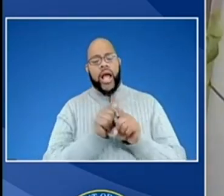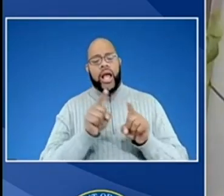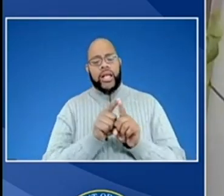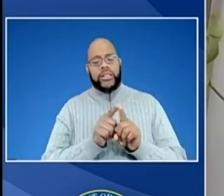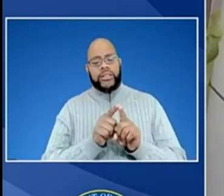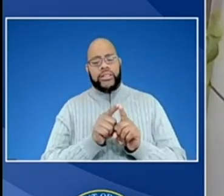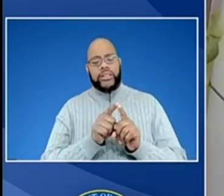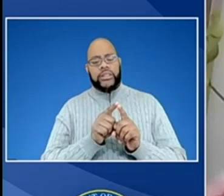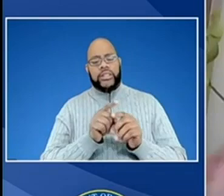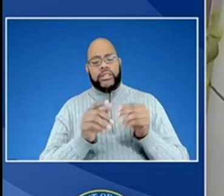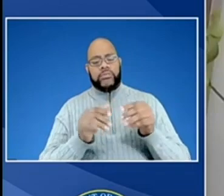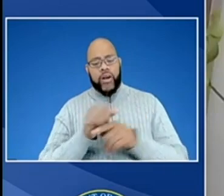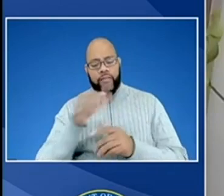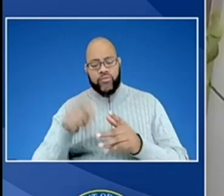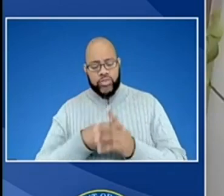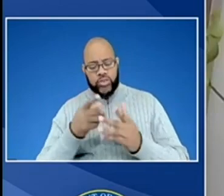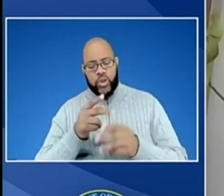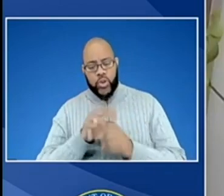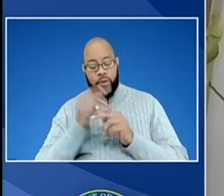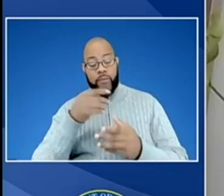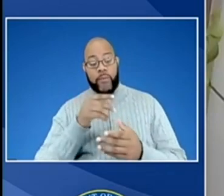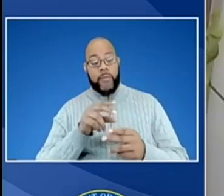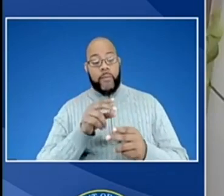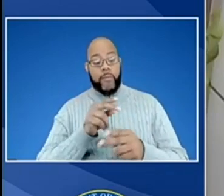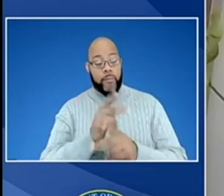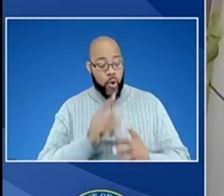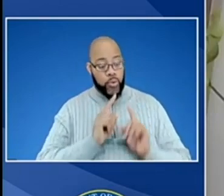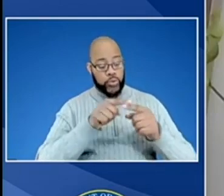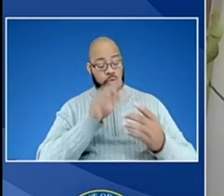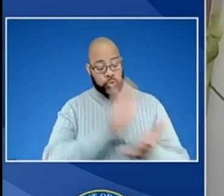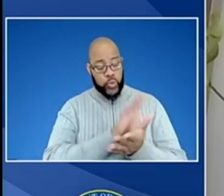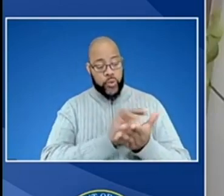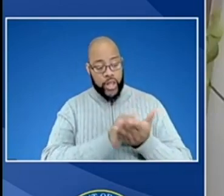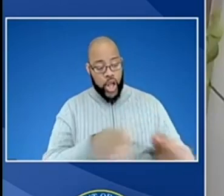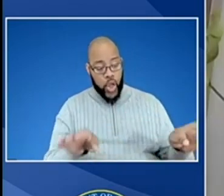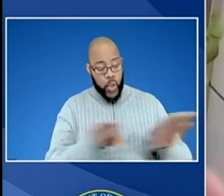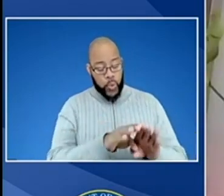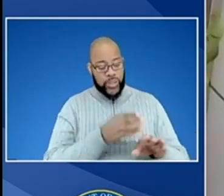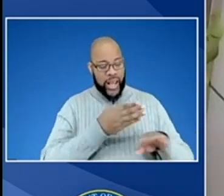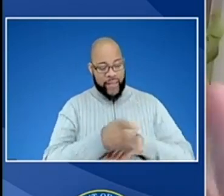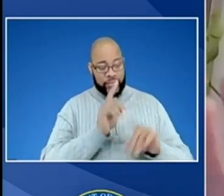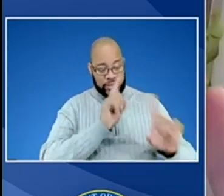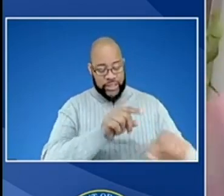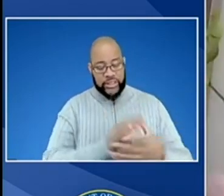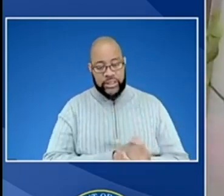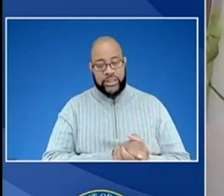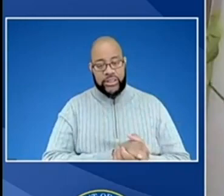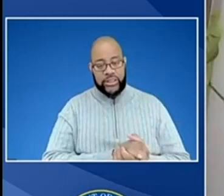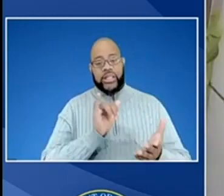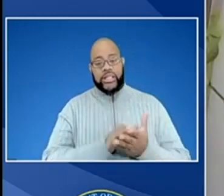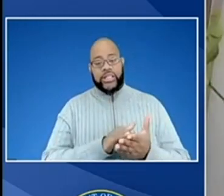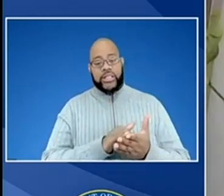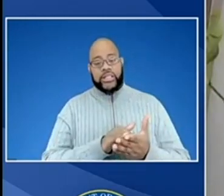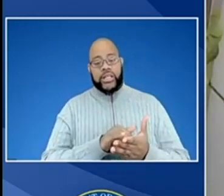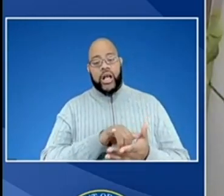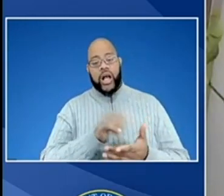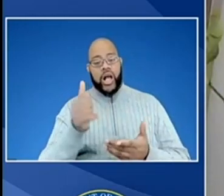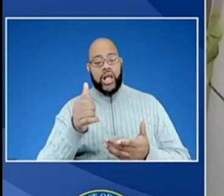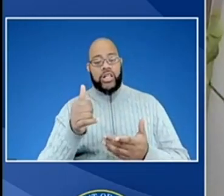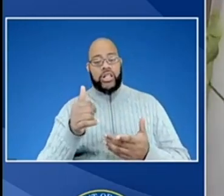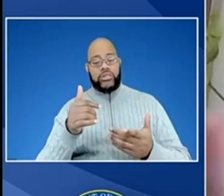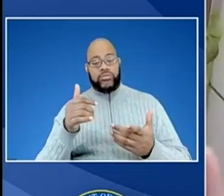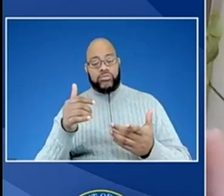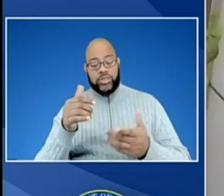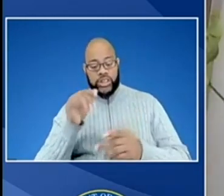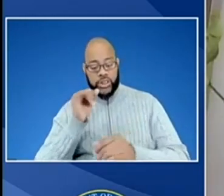original loans. I'm thinking, for example, if a borrower attended a school that closed shortly after attendance, then further attended other institutions, consolidates those